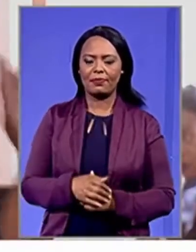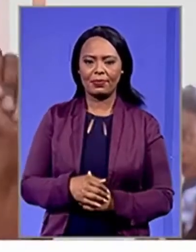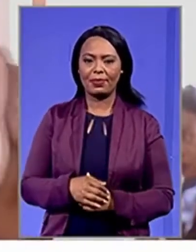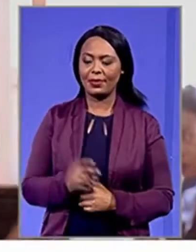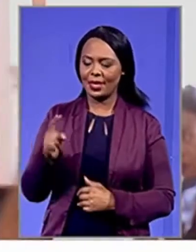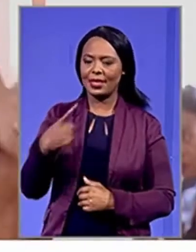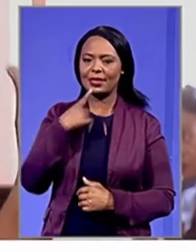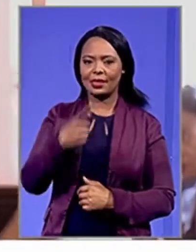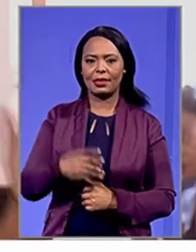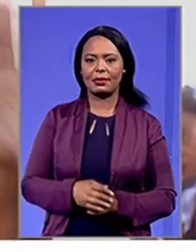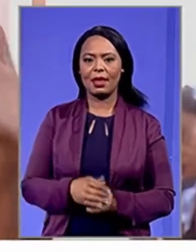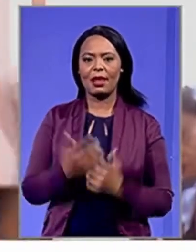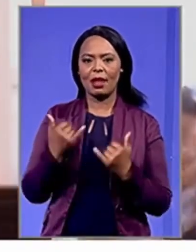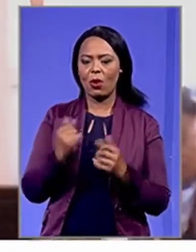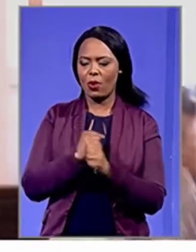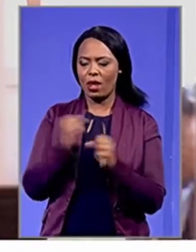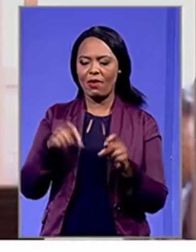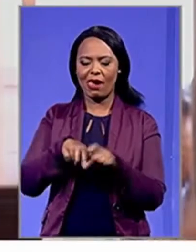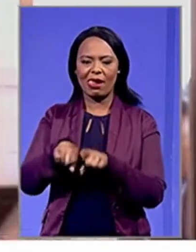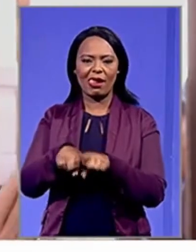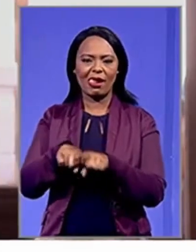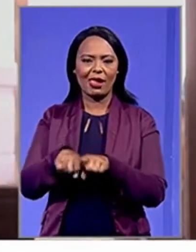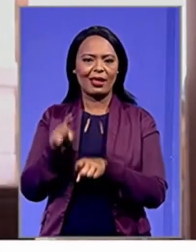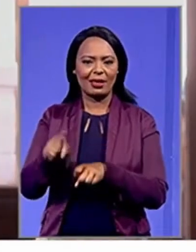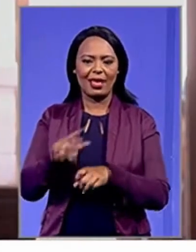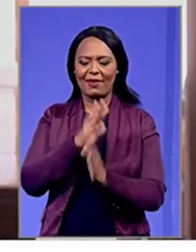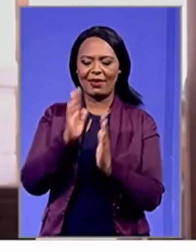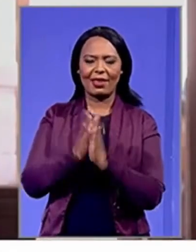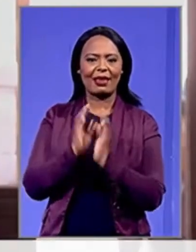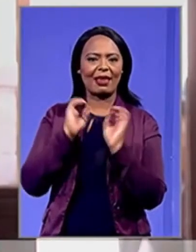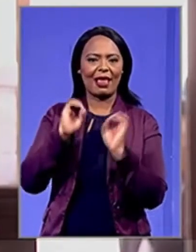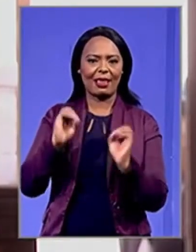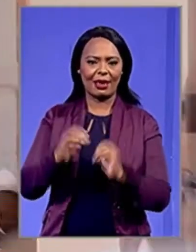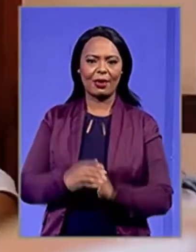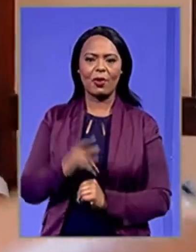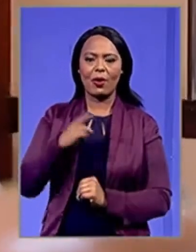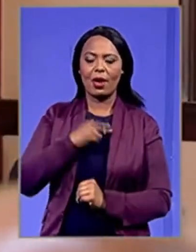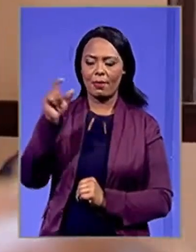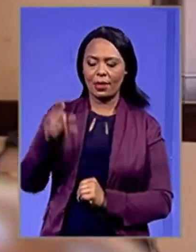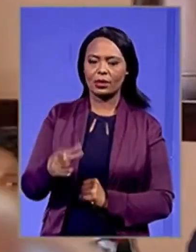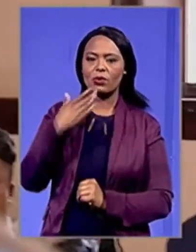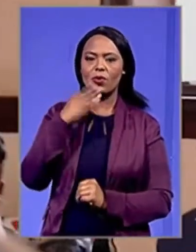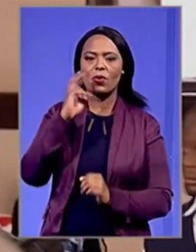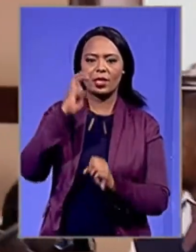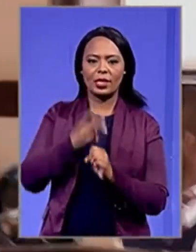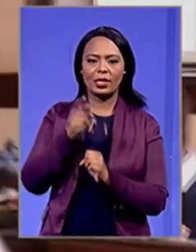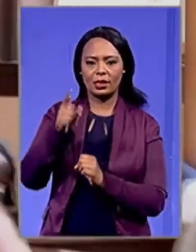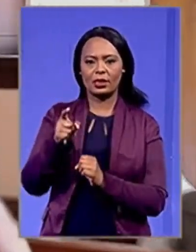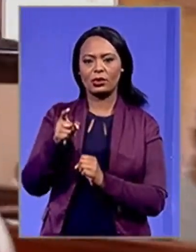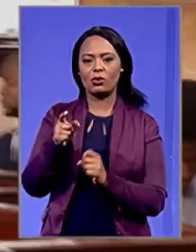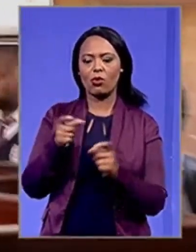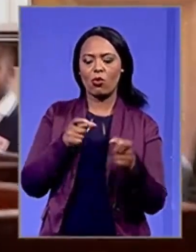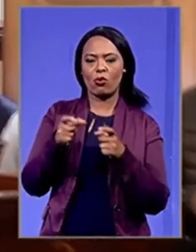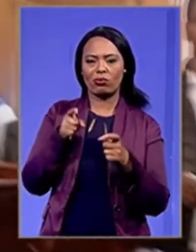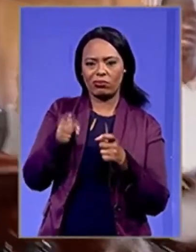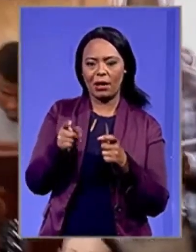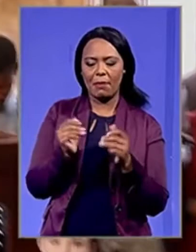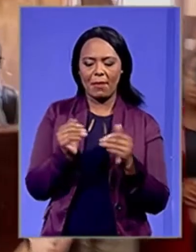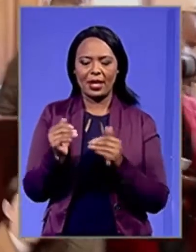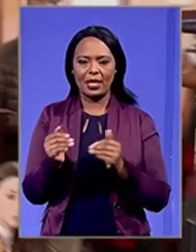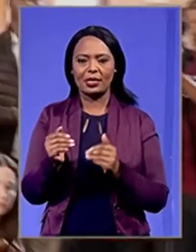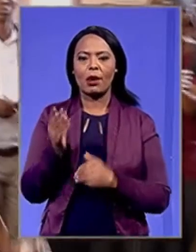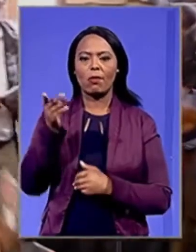gore parade ga ya nna teng. Seno le gore motlhankela yo a neng a tshwanetse go e tsamaisa a ne a le kwa kerekeng ka nako ya